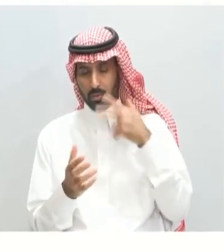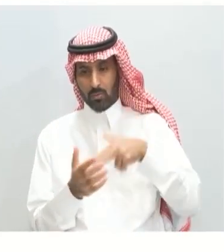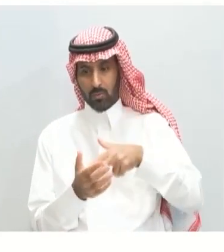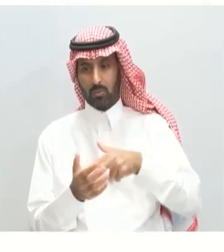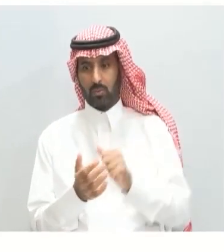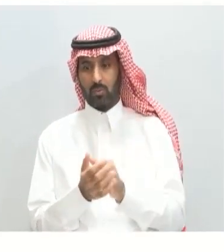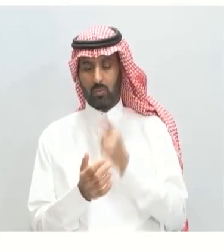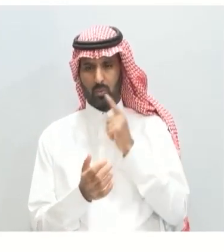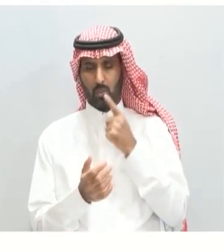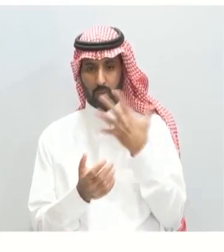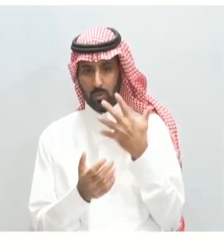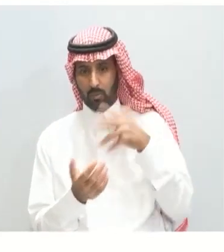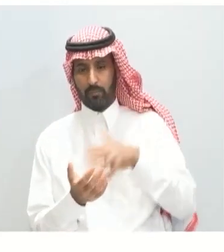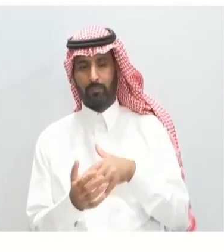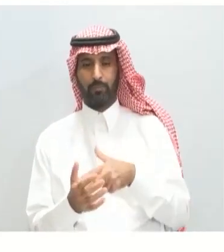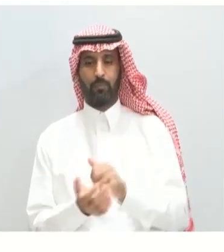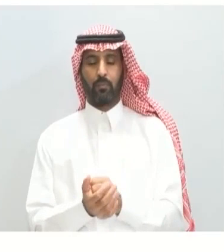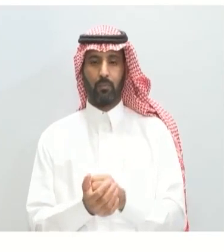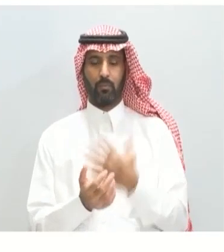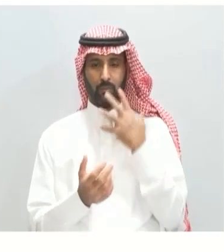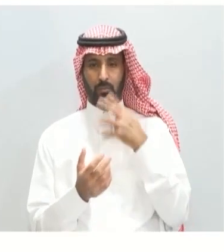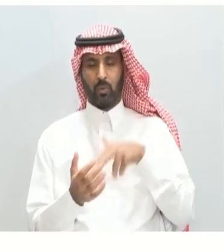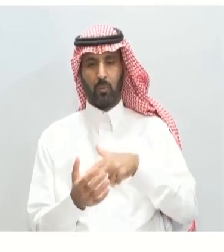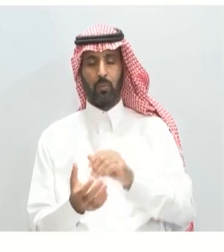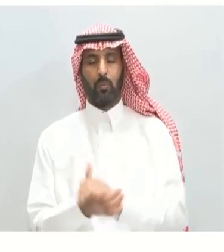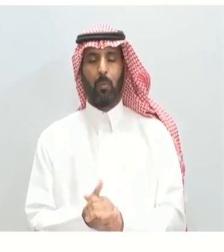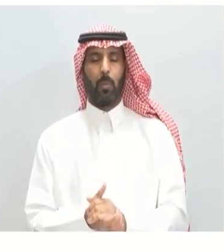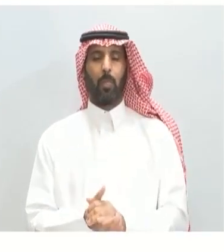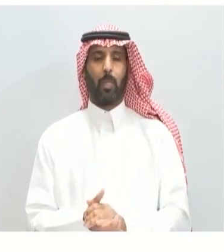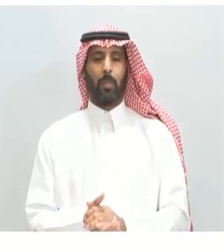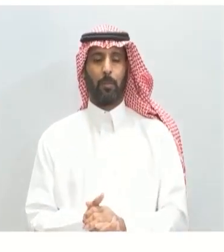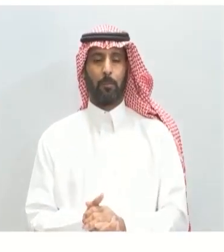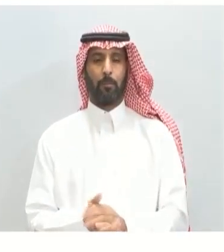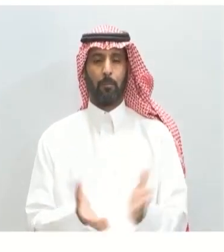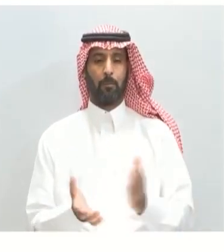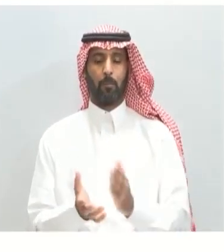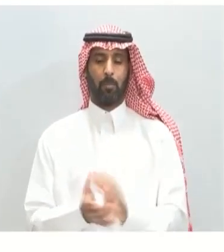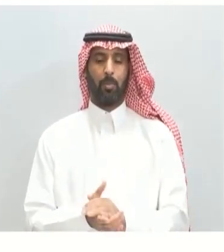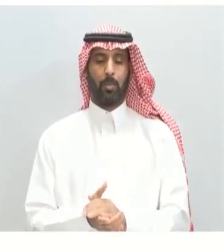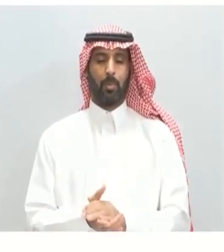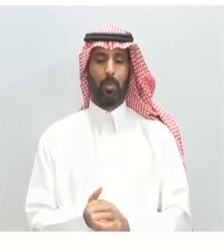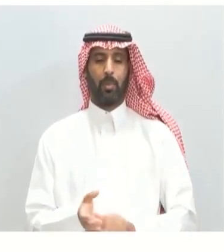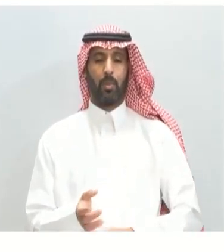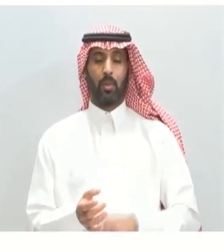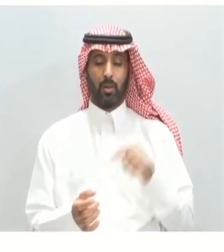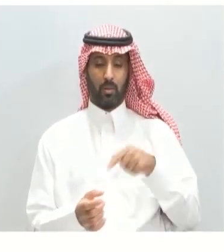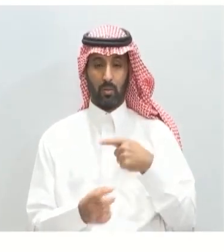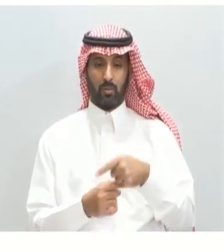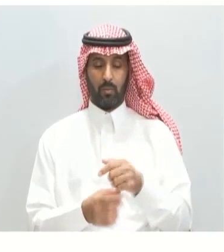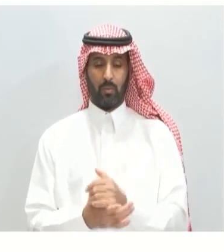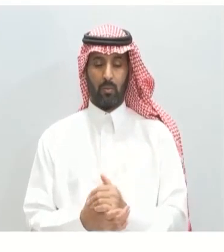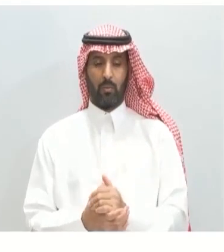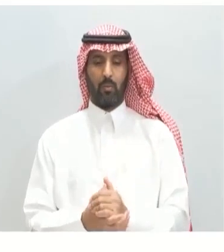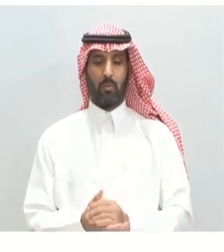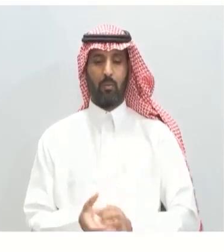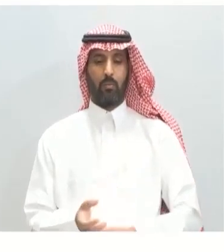want, are frightening. Scary films are frightening. Of course, this is the present participle. Very